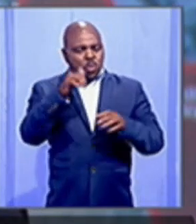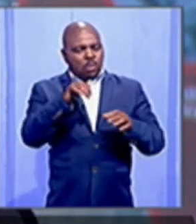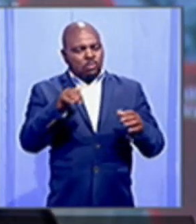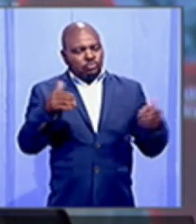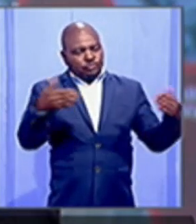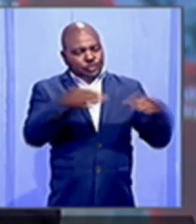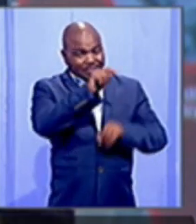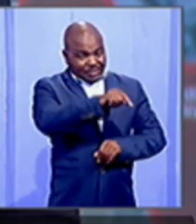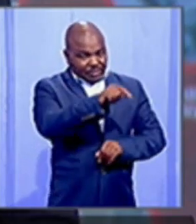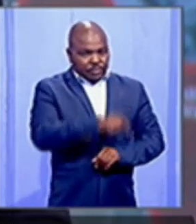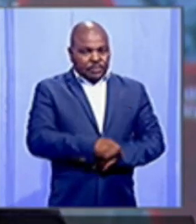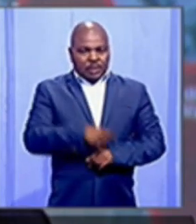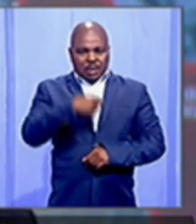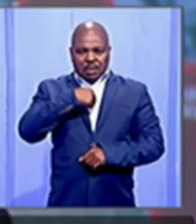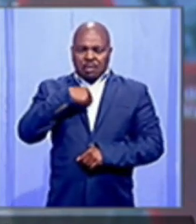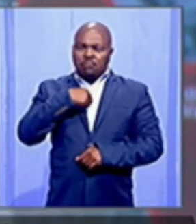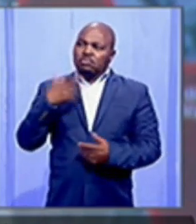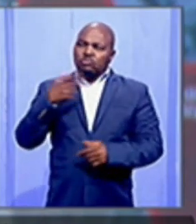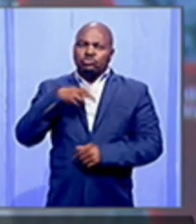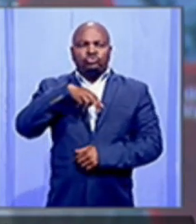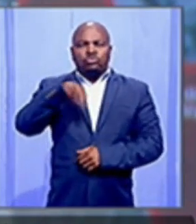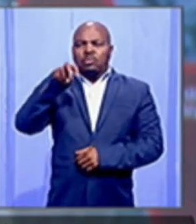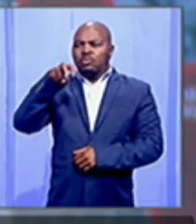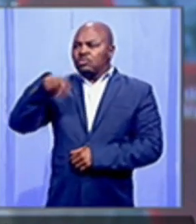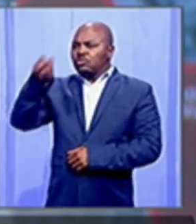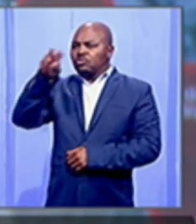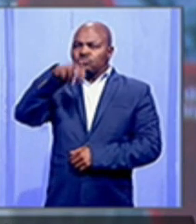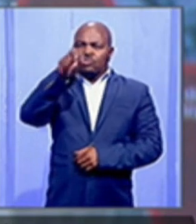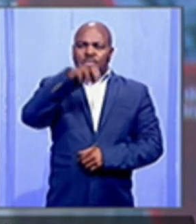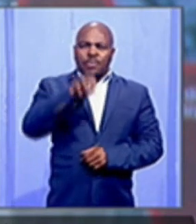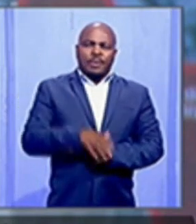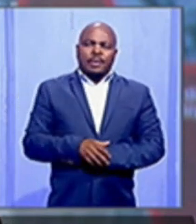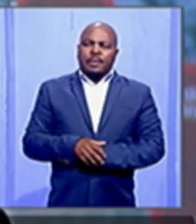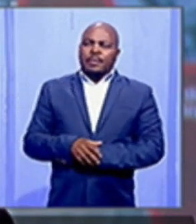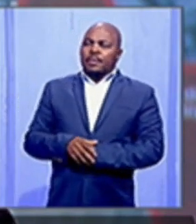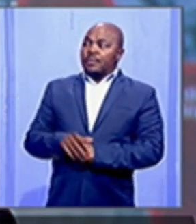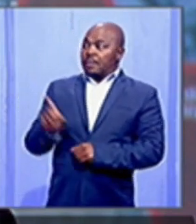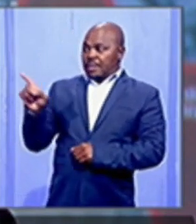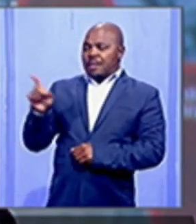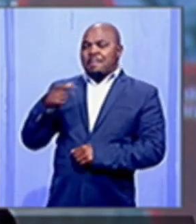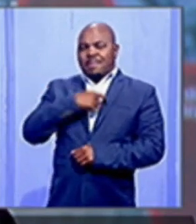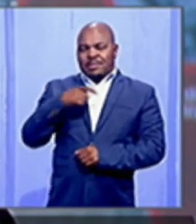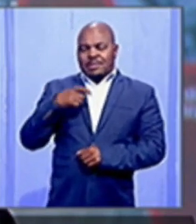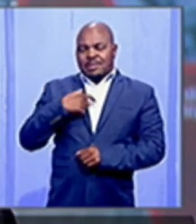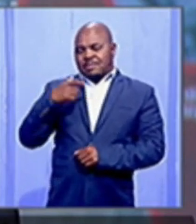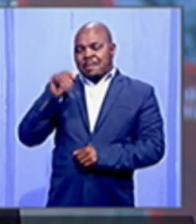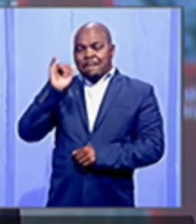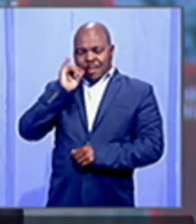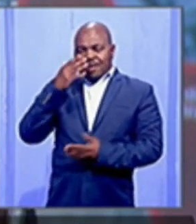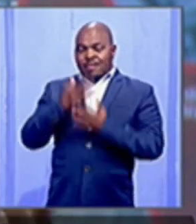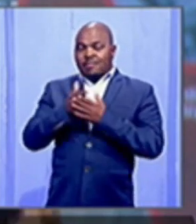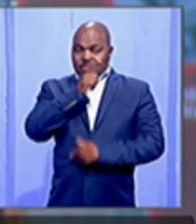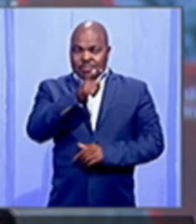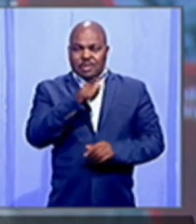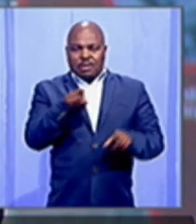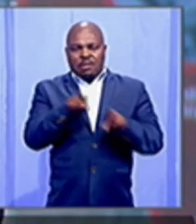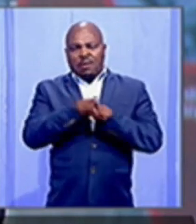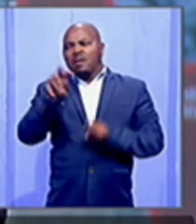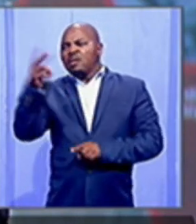Now, as I travel, President Mbeki will testify to this, as I travel to